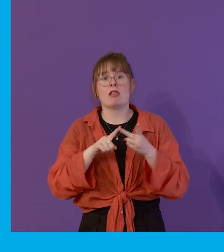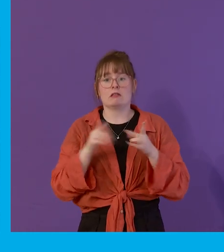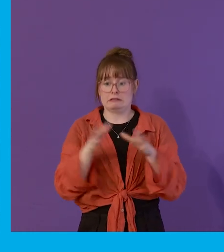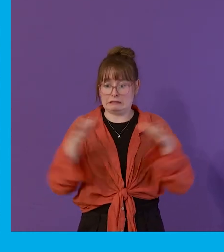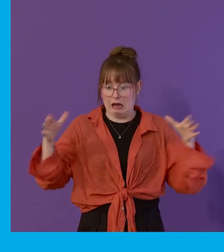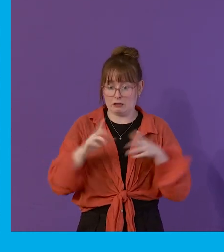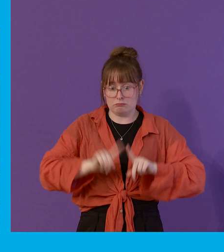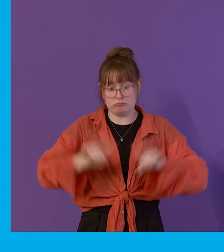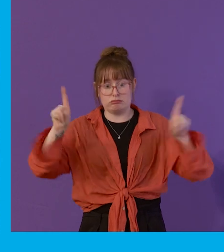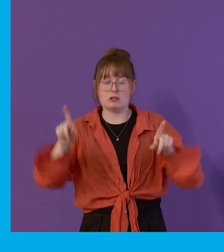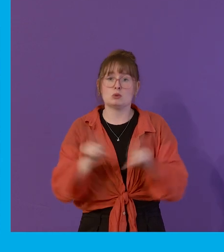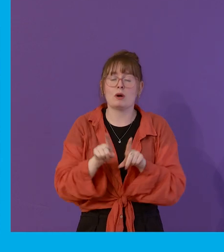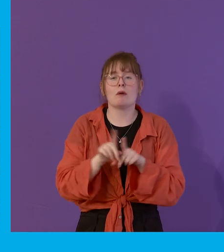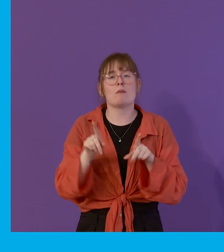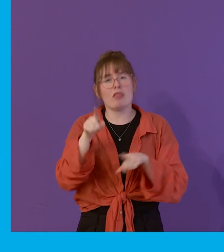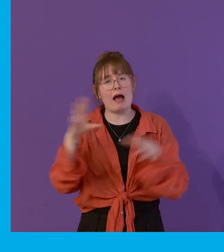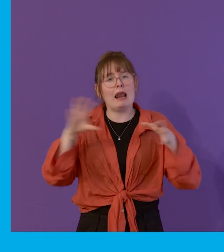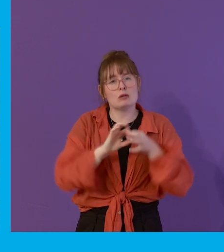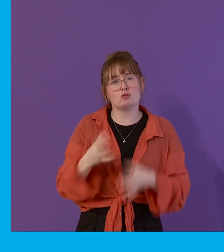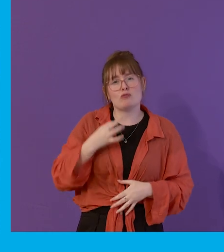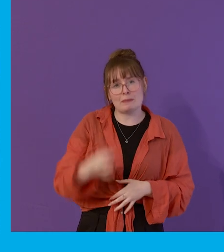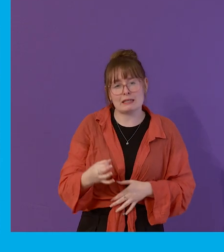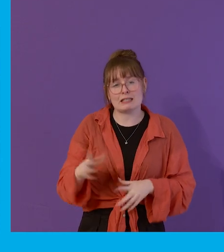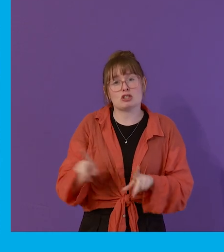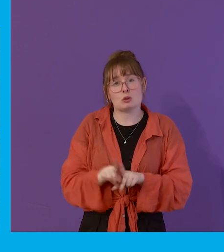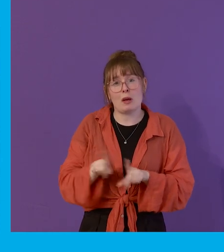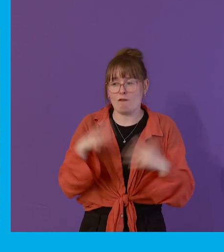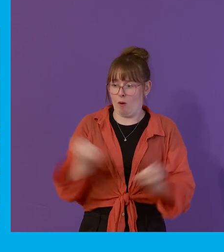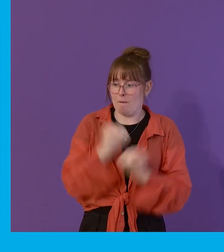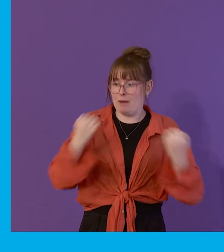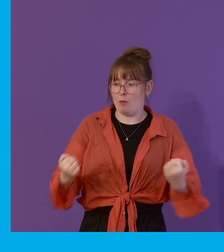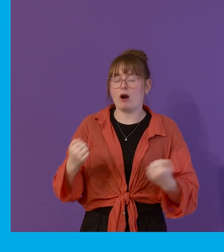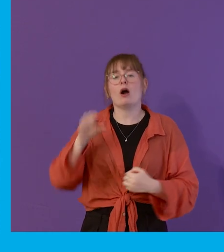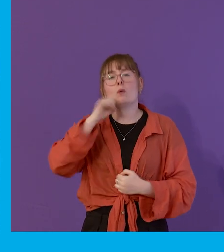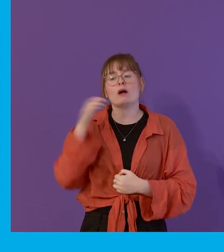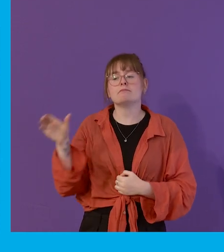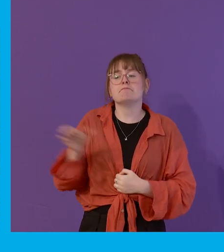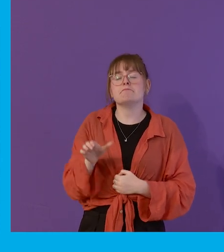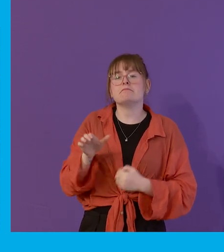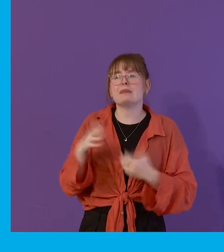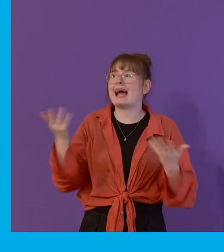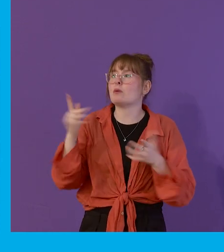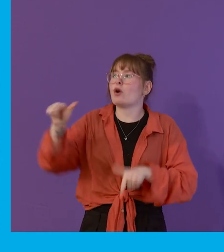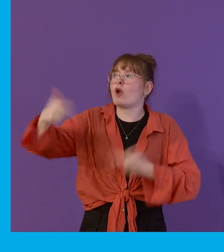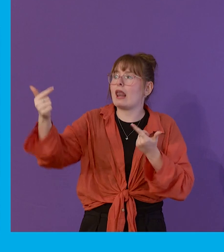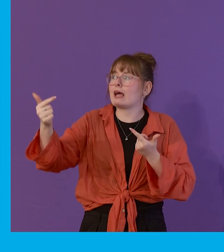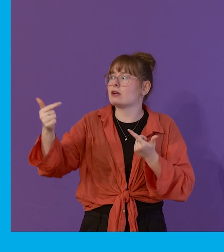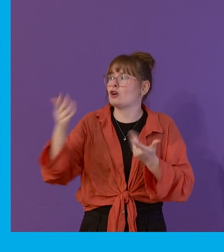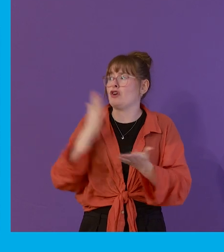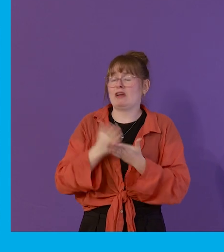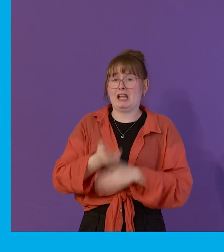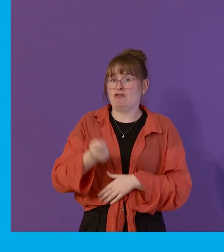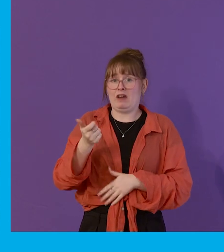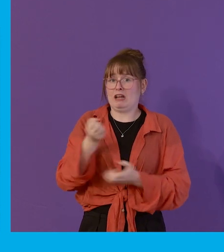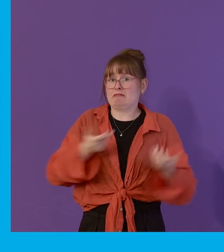to representation and kind of closest to the power. I'm going to bring in, just to see if anyone online, and we didn't kind of really discuss how we're